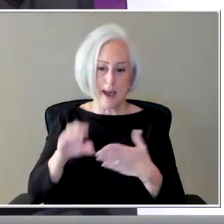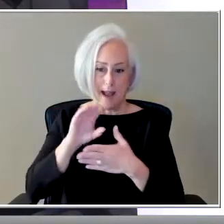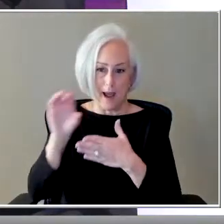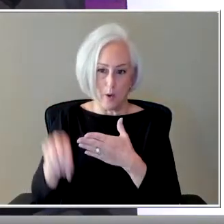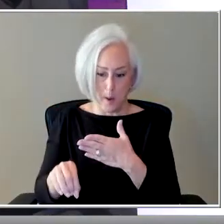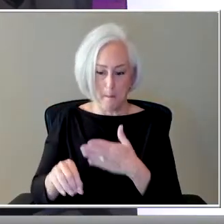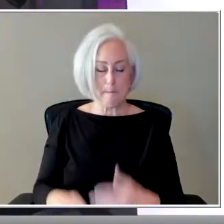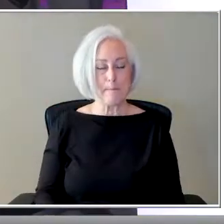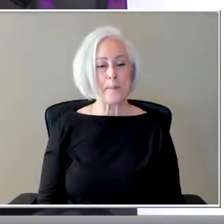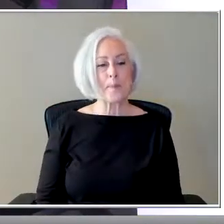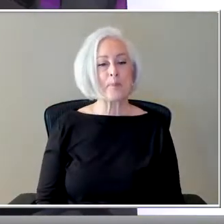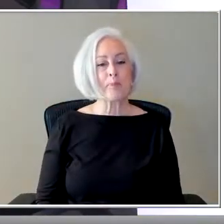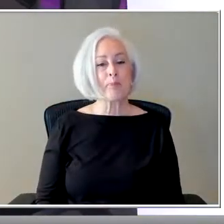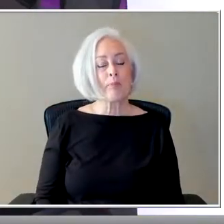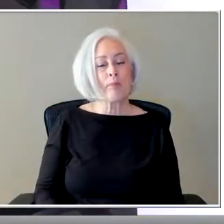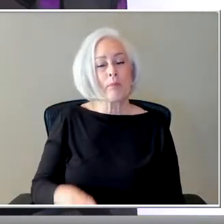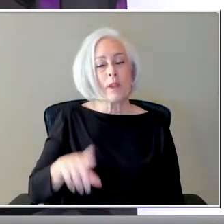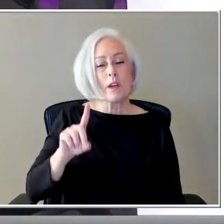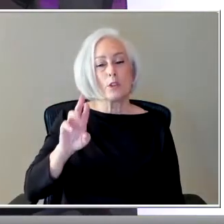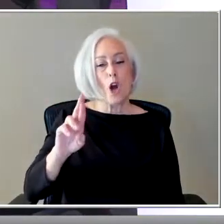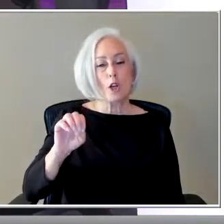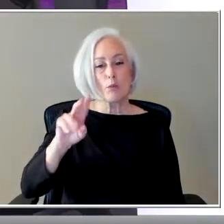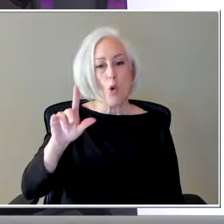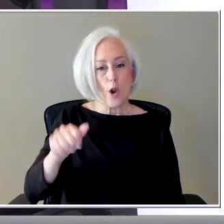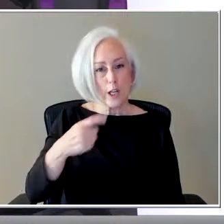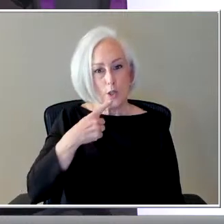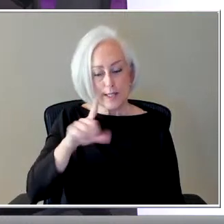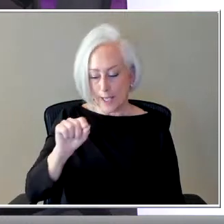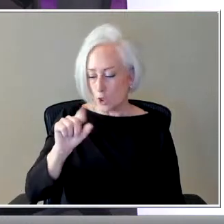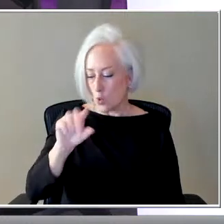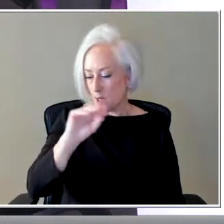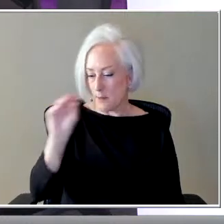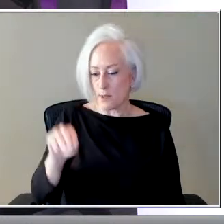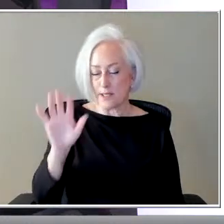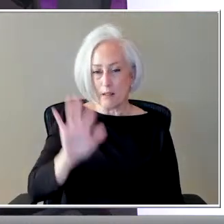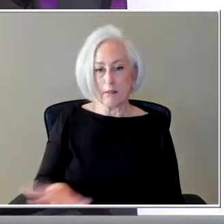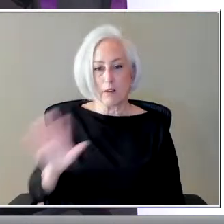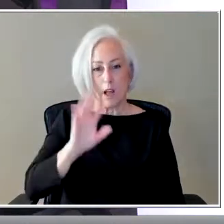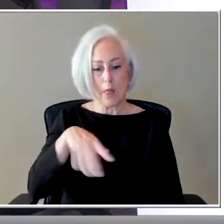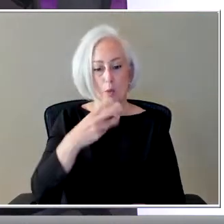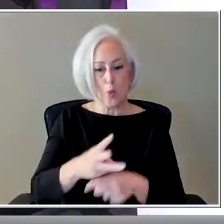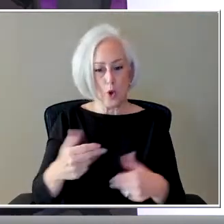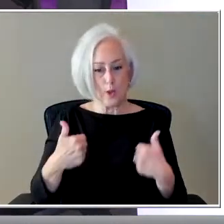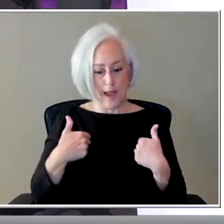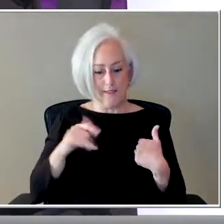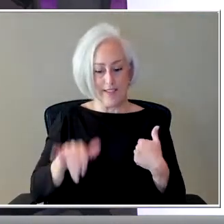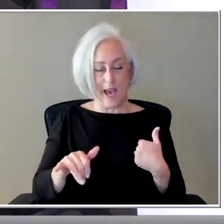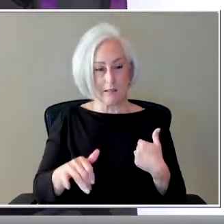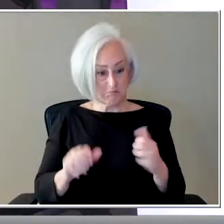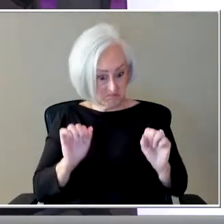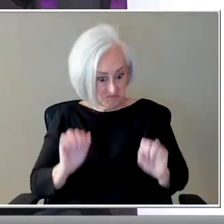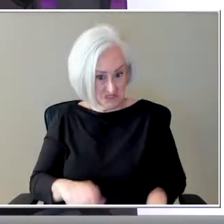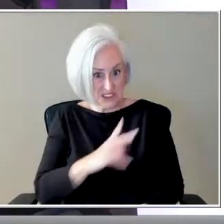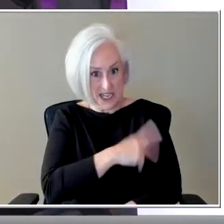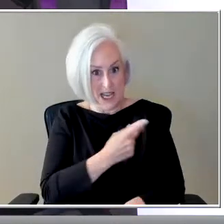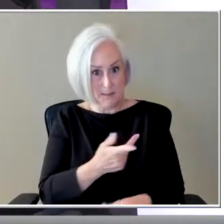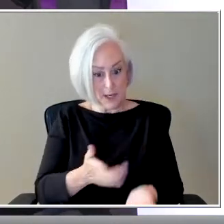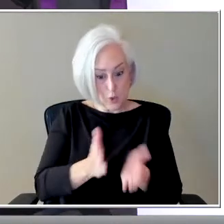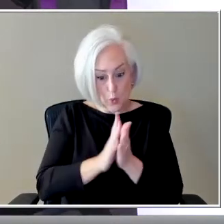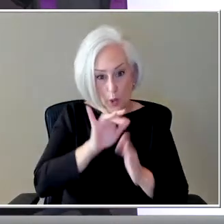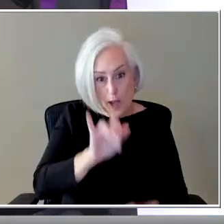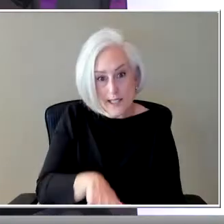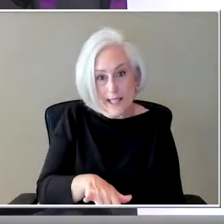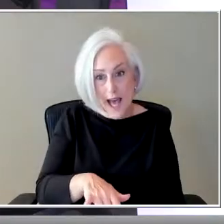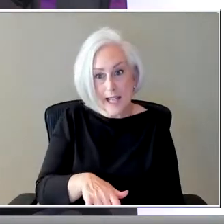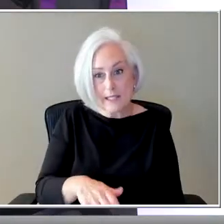of people in the world that have this. Right. Is this a test that patients can request? Like, Dr. Parrish, if Danielle had come to you and said, I